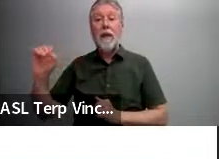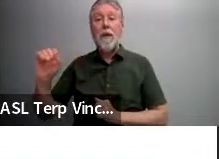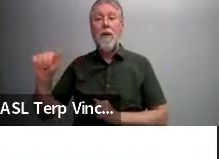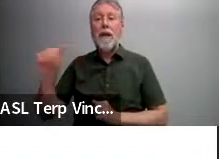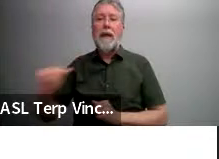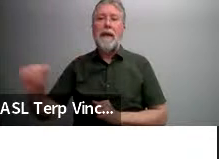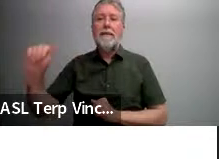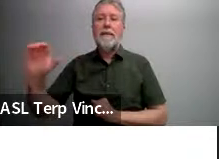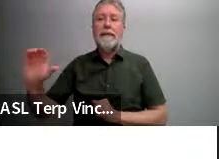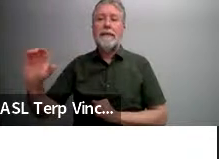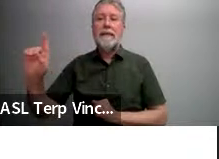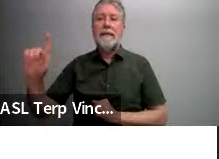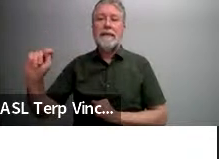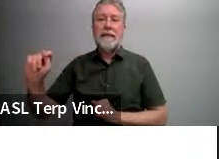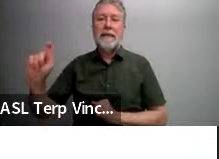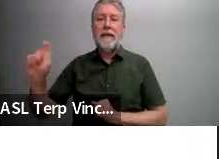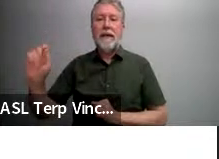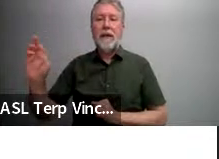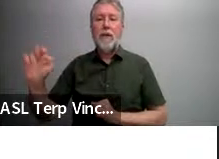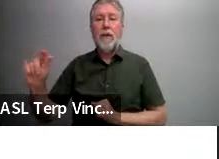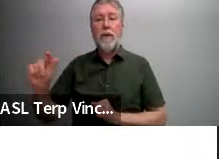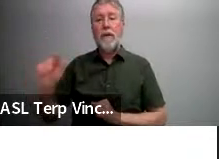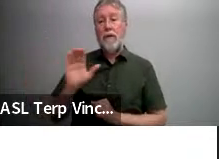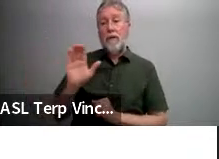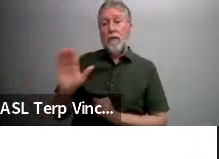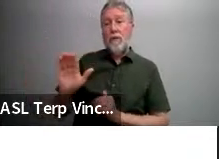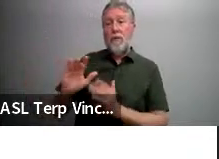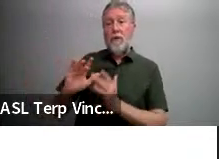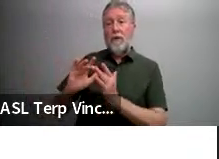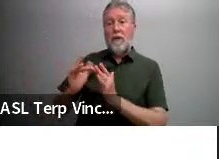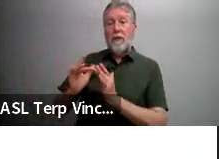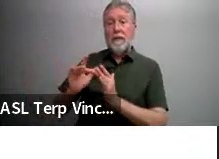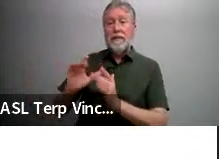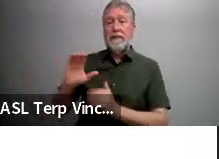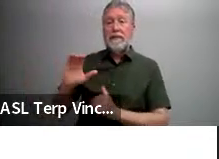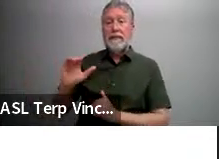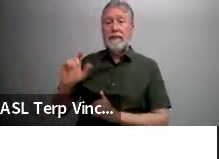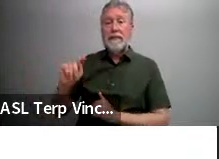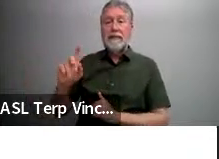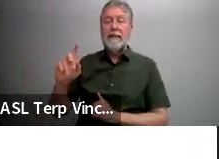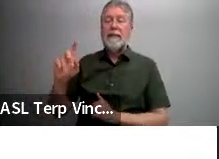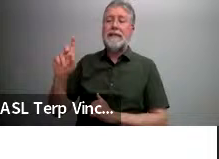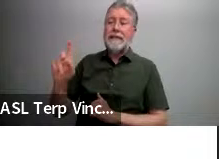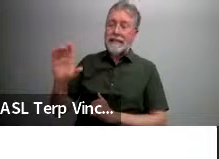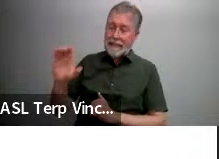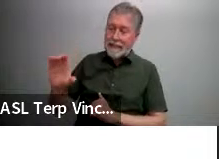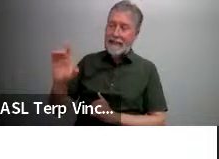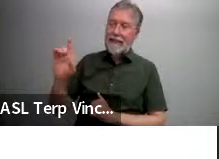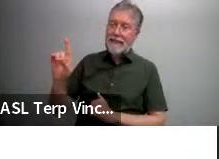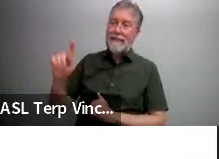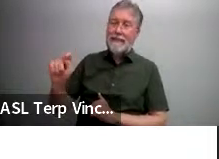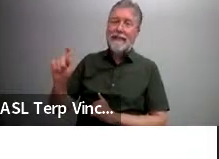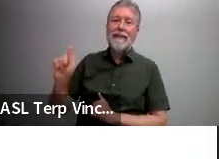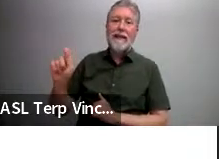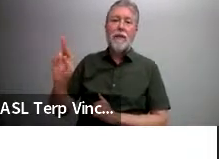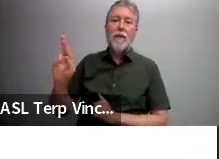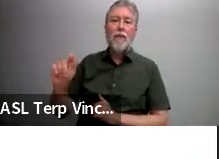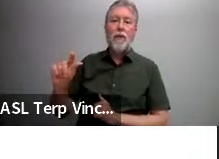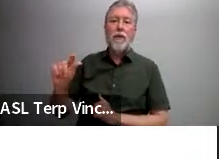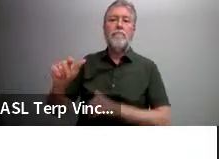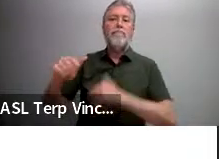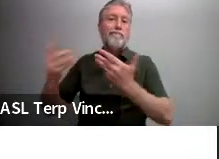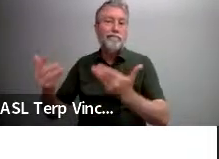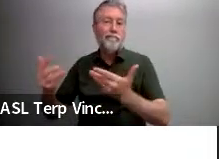hello@cdt.org, and their website is cdt.org. And you can look in the disability